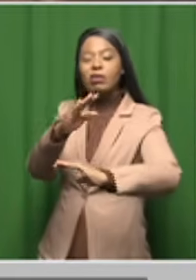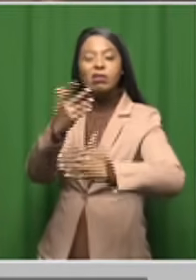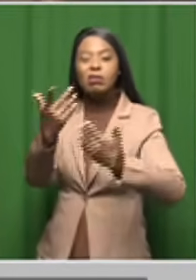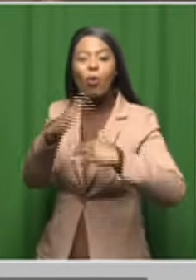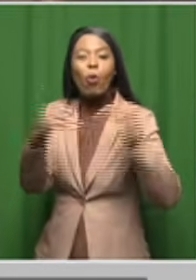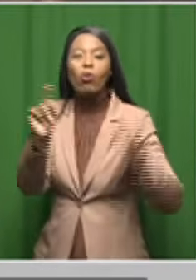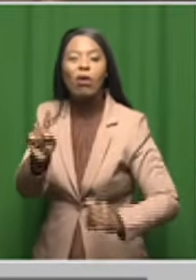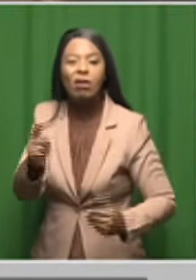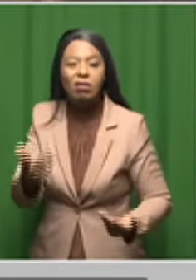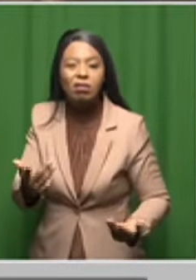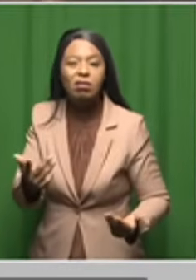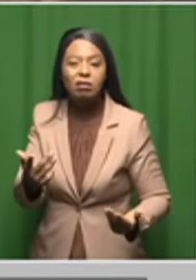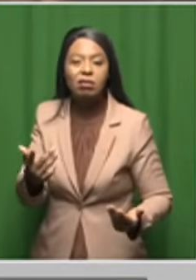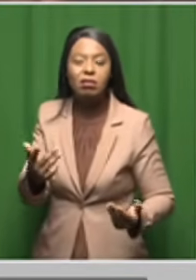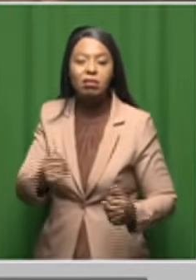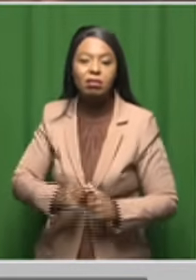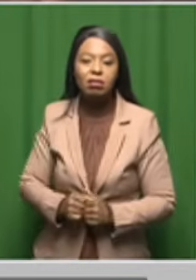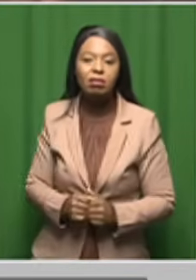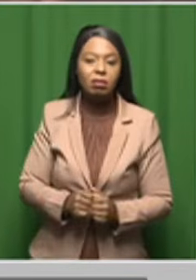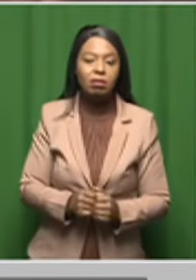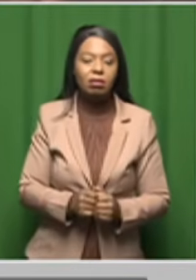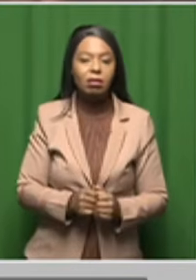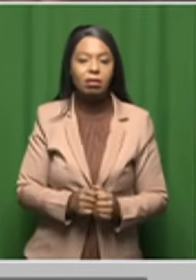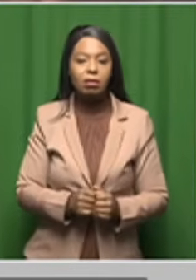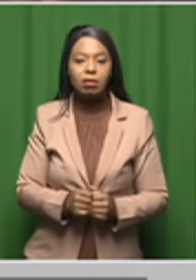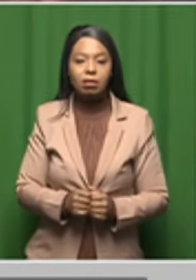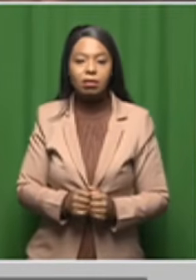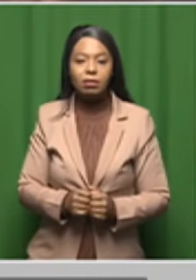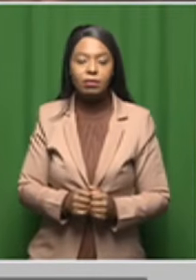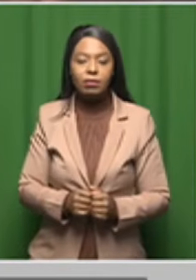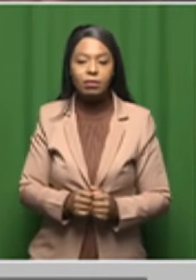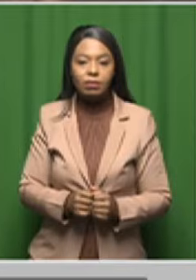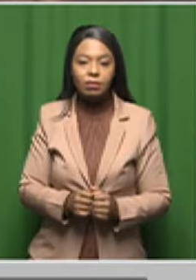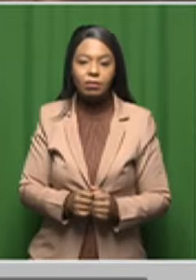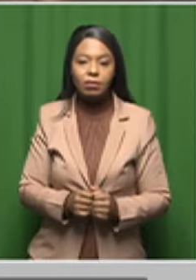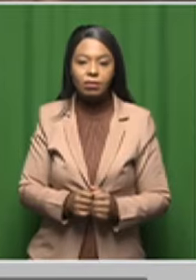that are going to be sparked as people interact with your work?